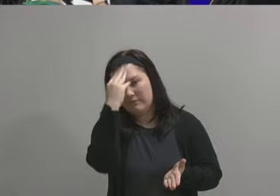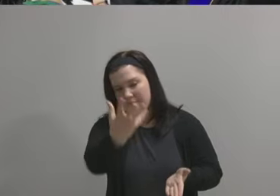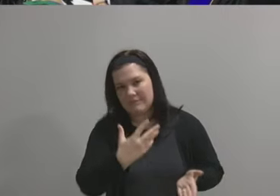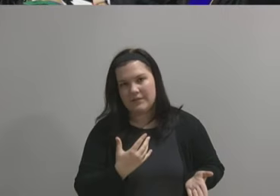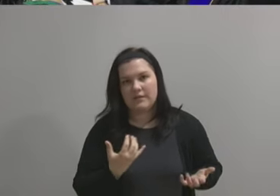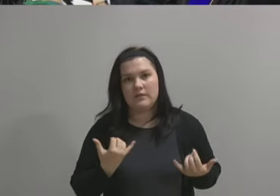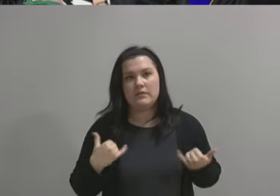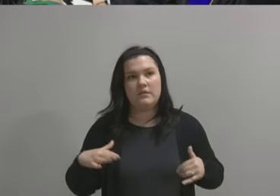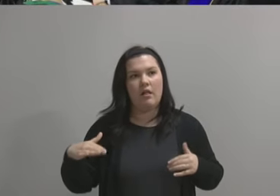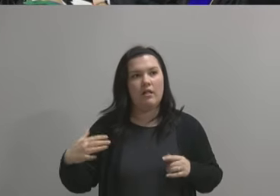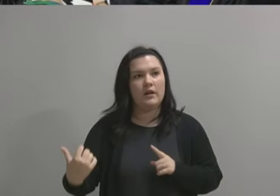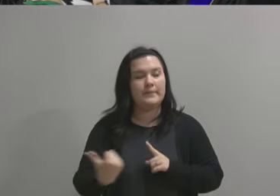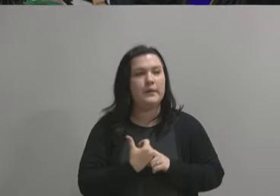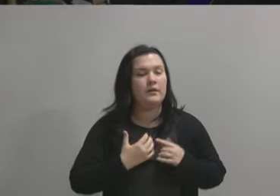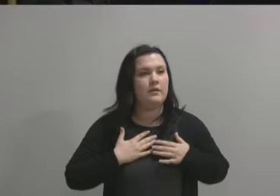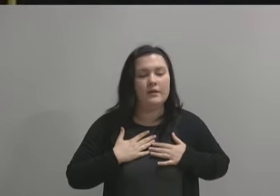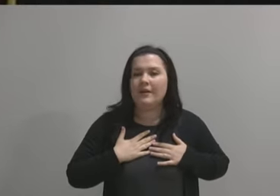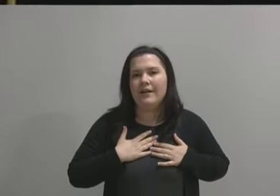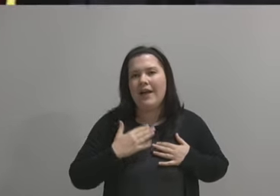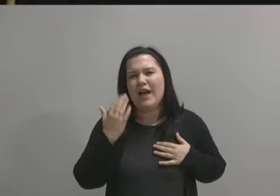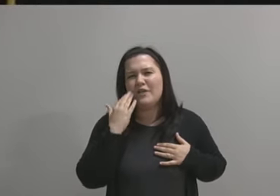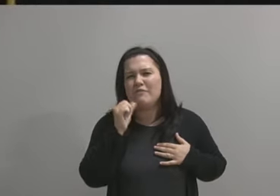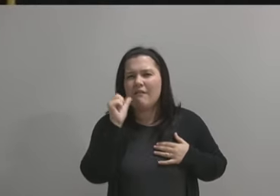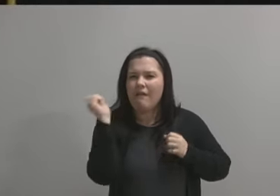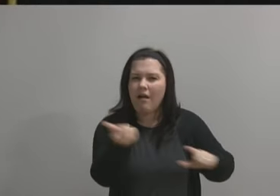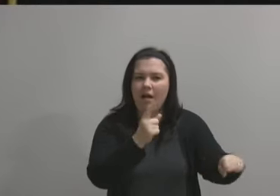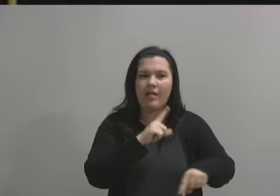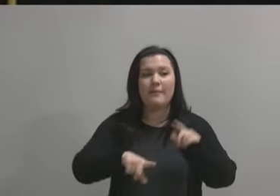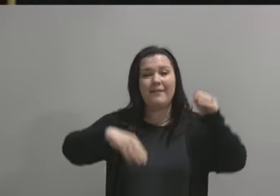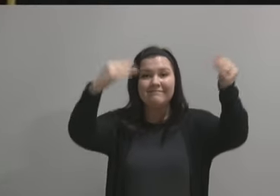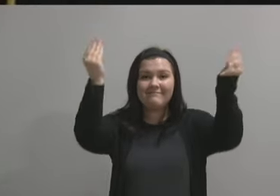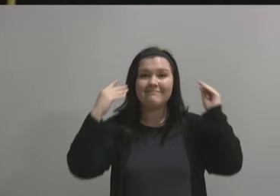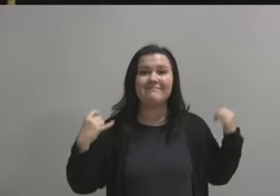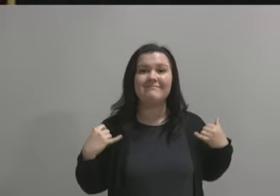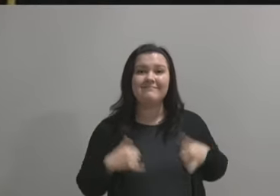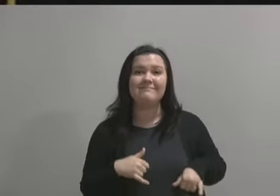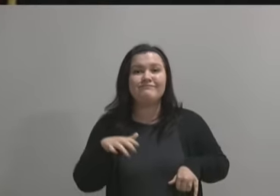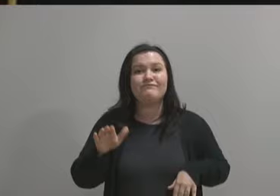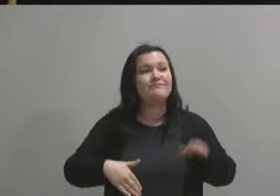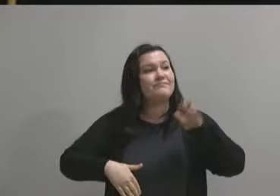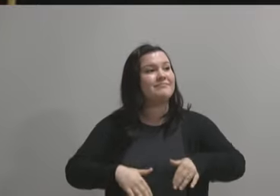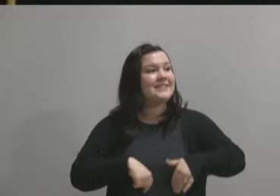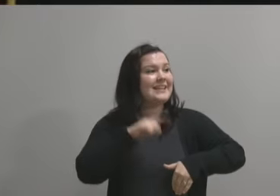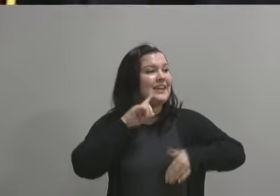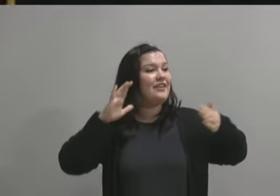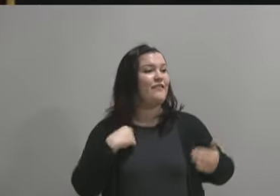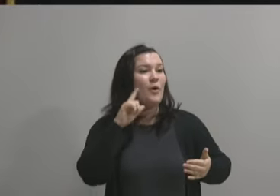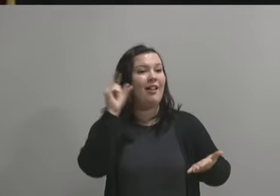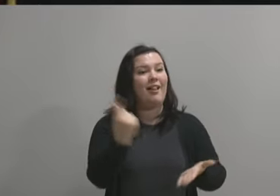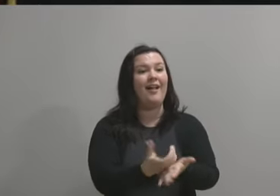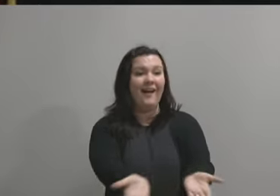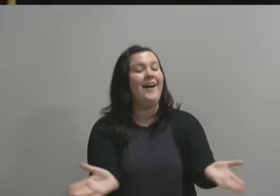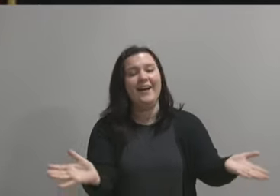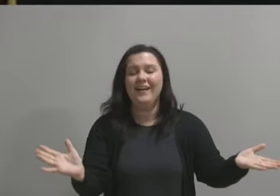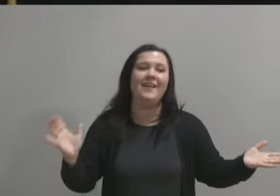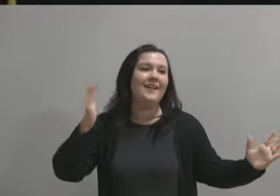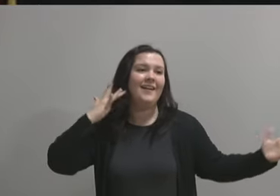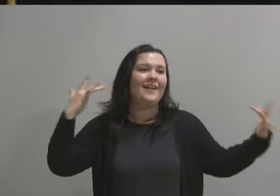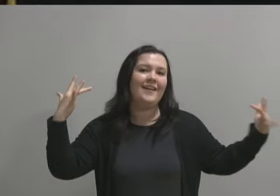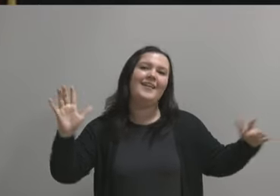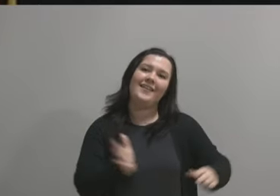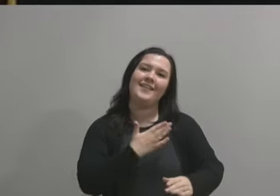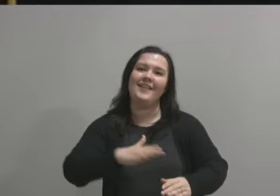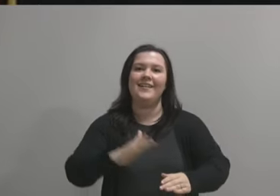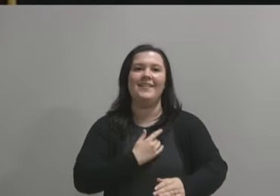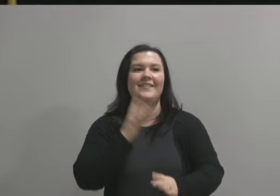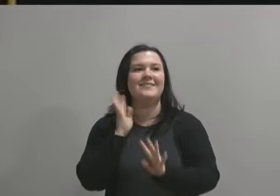it still hasn't hit me yet. I don't know about all of you, but even after putting on this cap and gown and walking out here to the sounds of pomp and circumstance, I still can't believe that